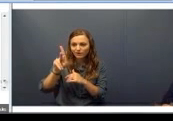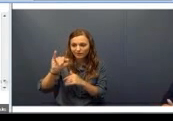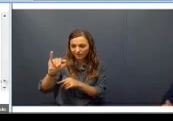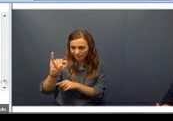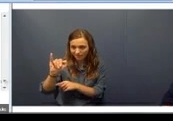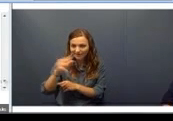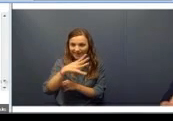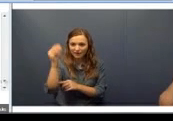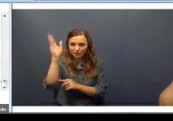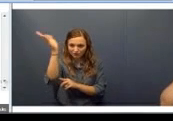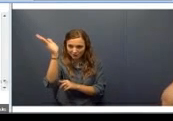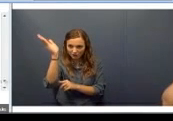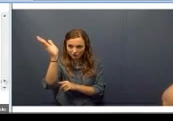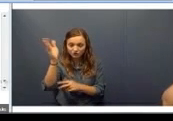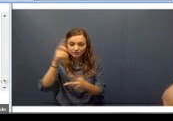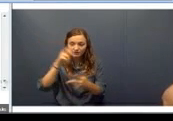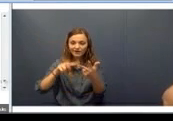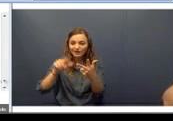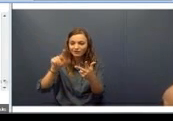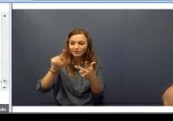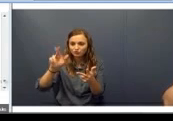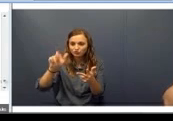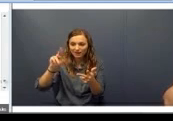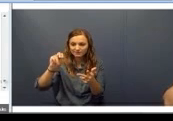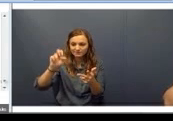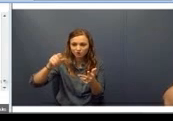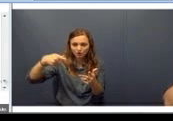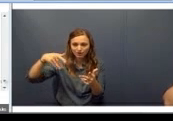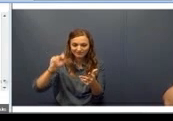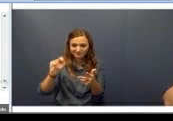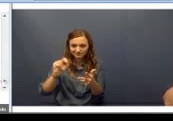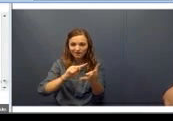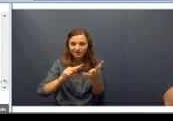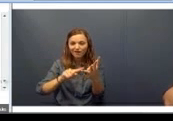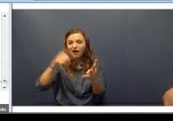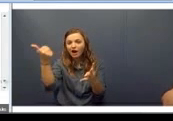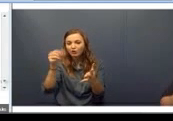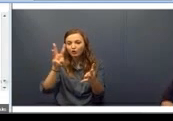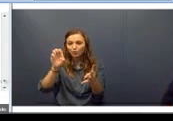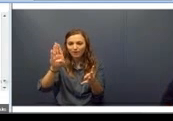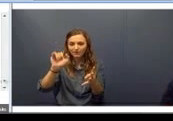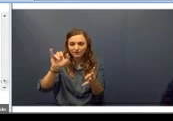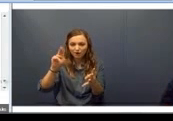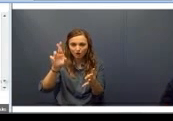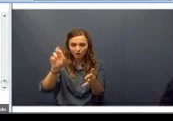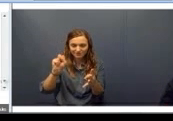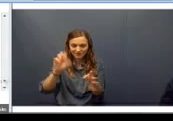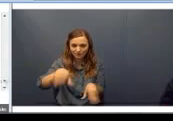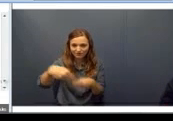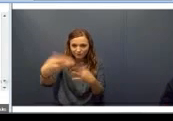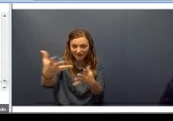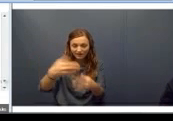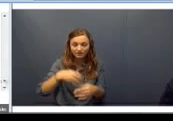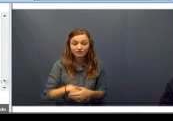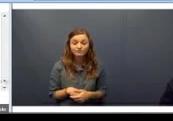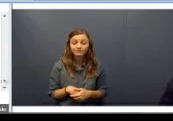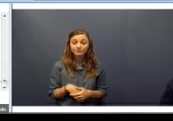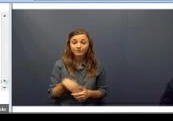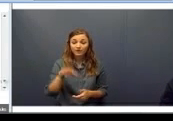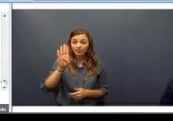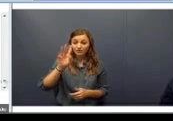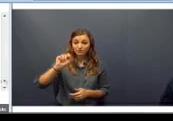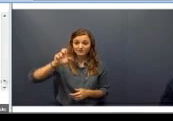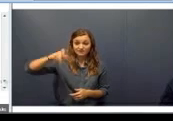visit the wiki and access the presentation and the transcript, as well as other webinars that we've conducted.